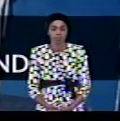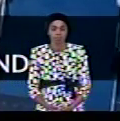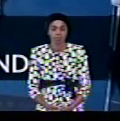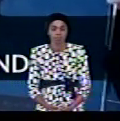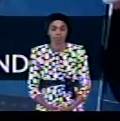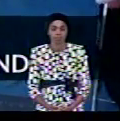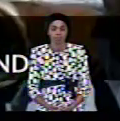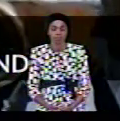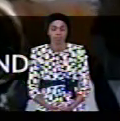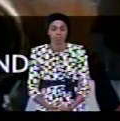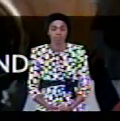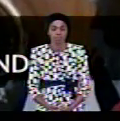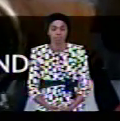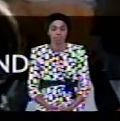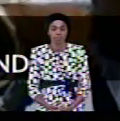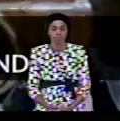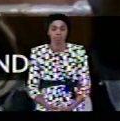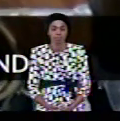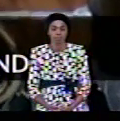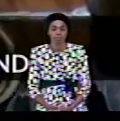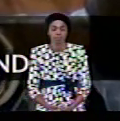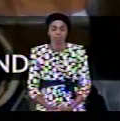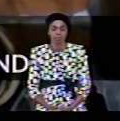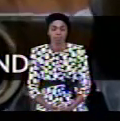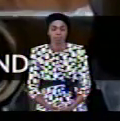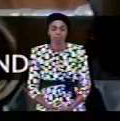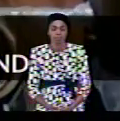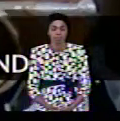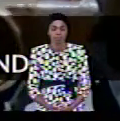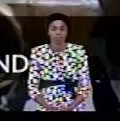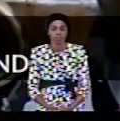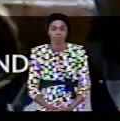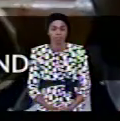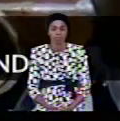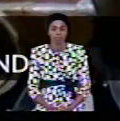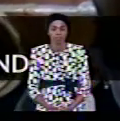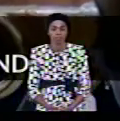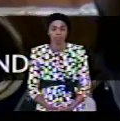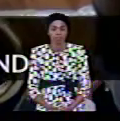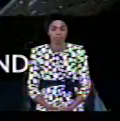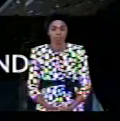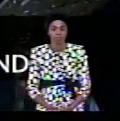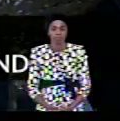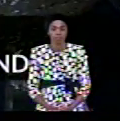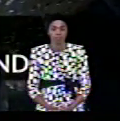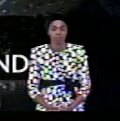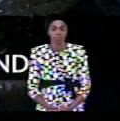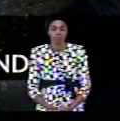Thank you.